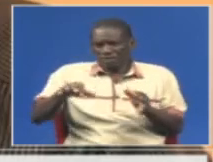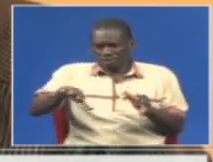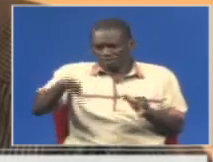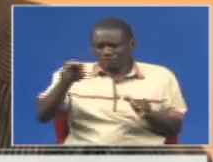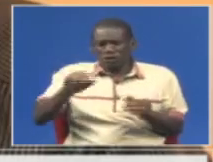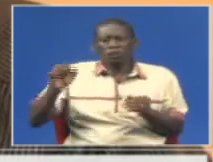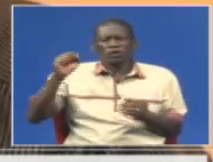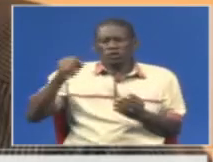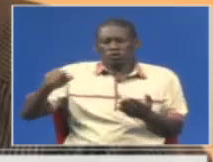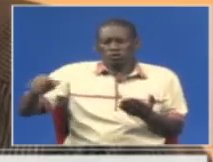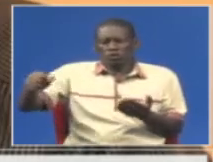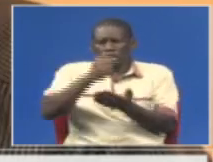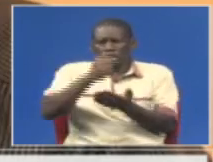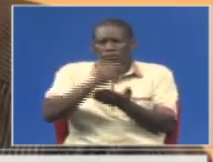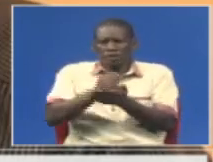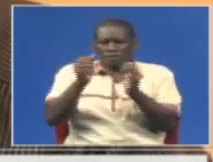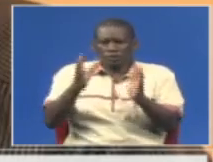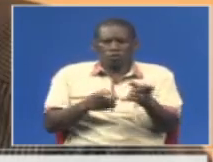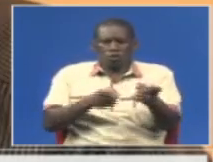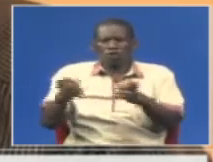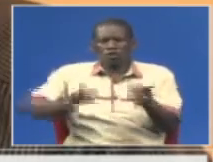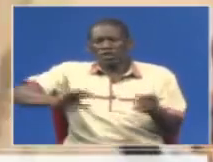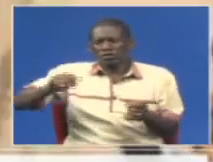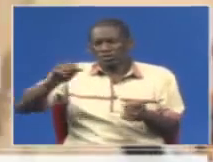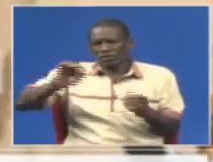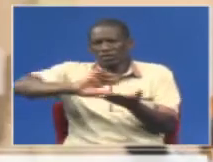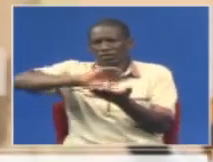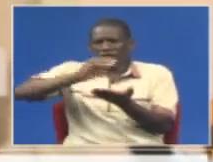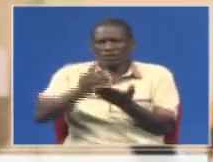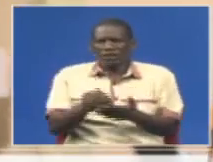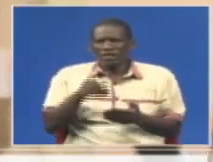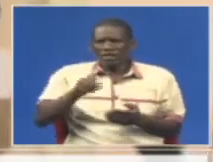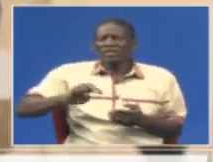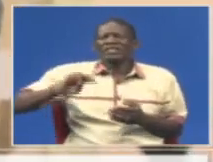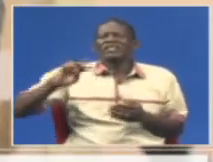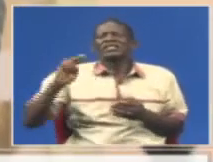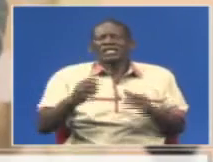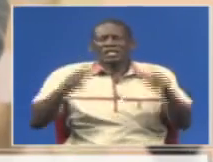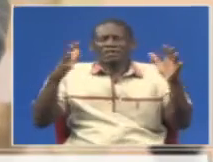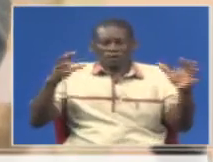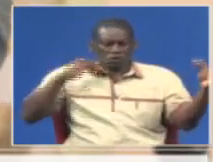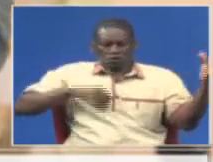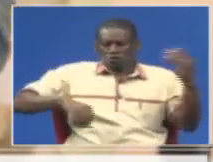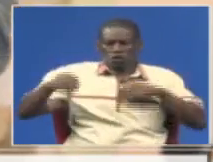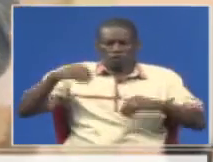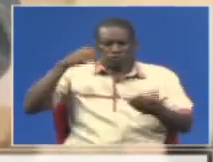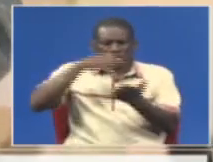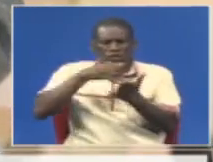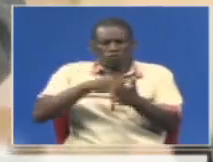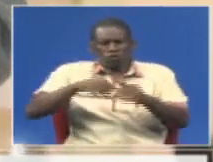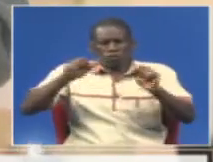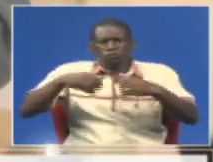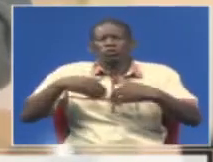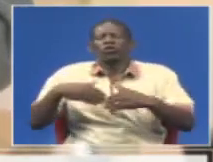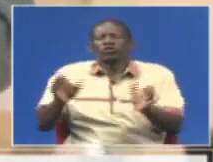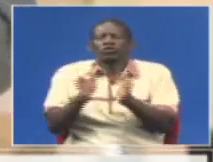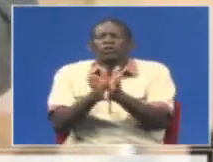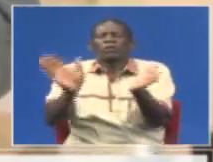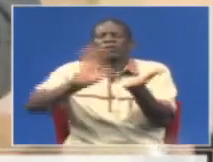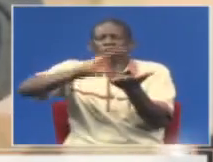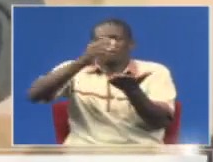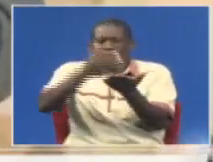political appointee was controlling county funds. This is the second big scandal involving possible loss of public